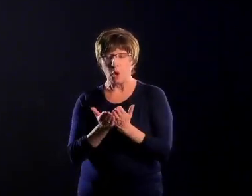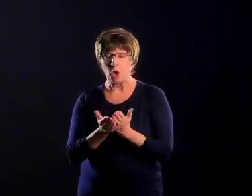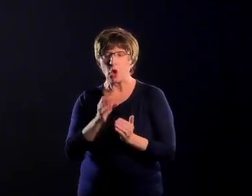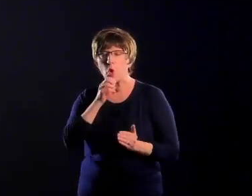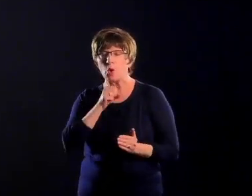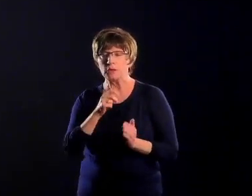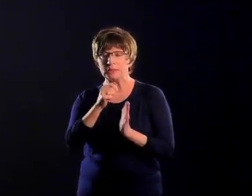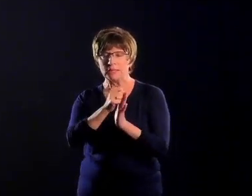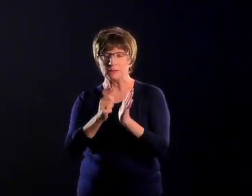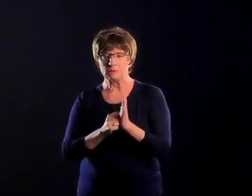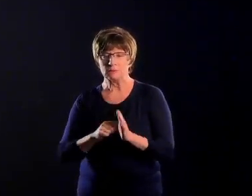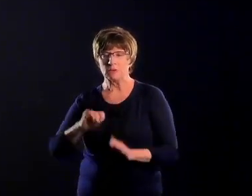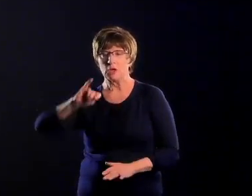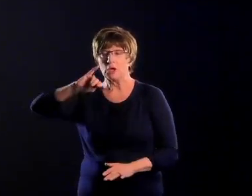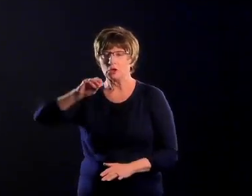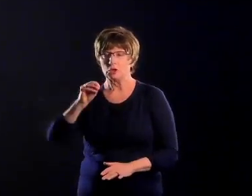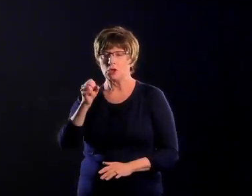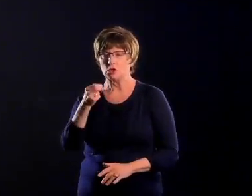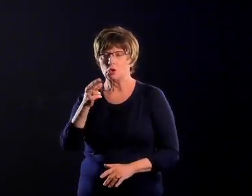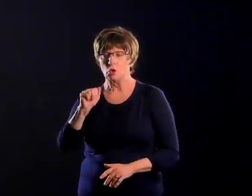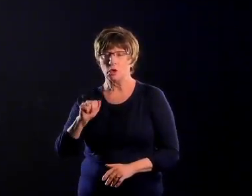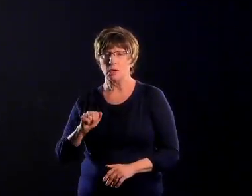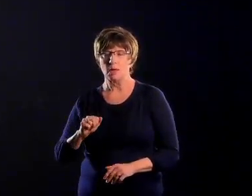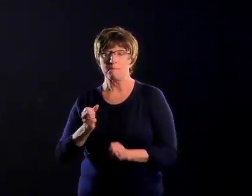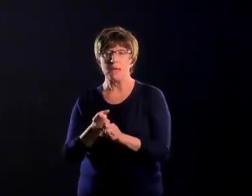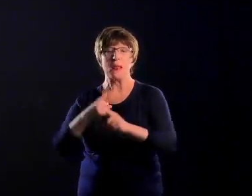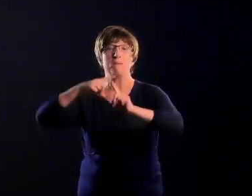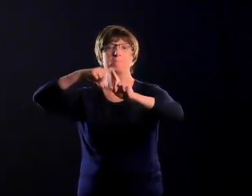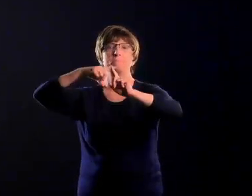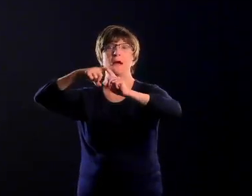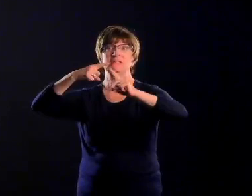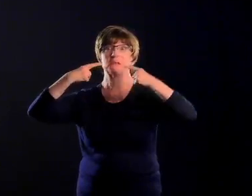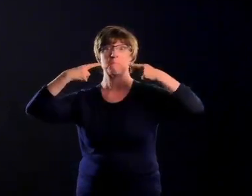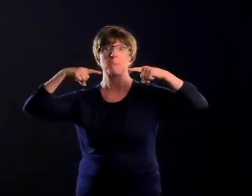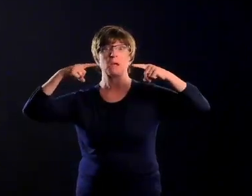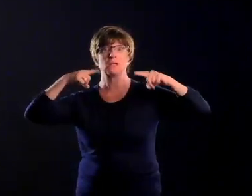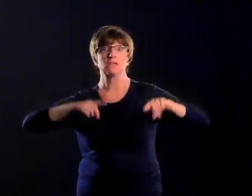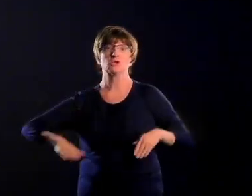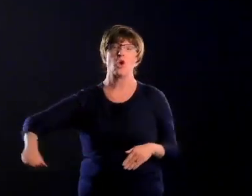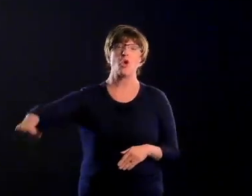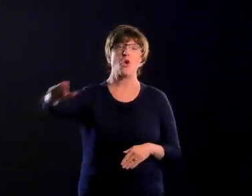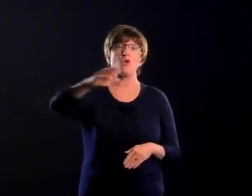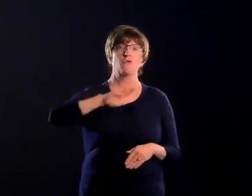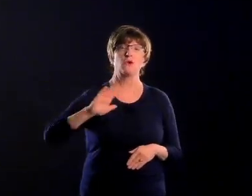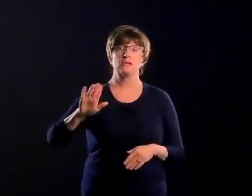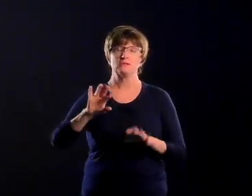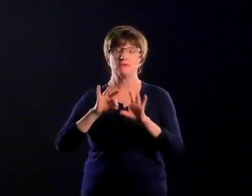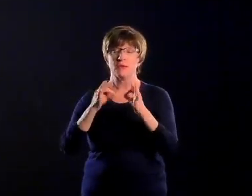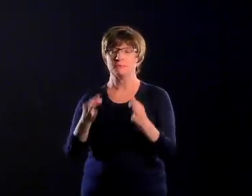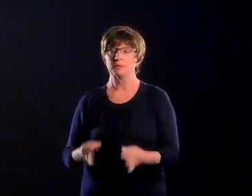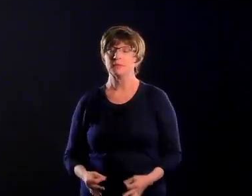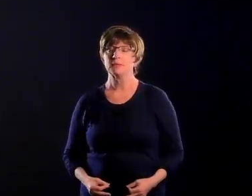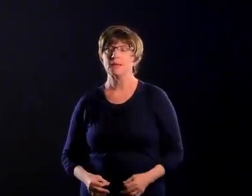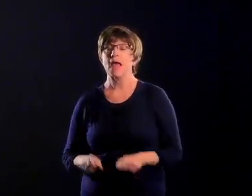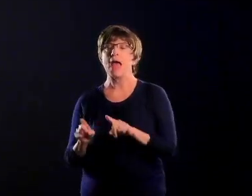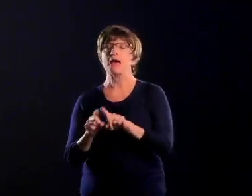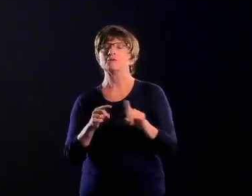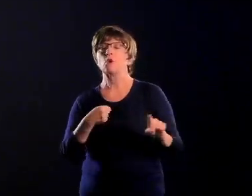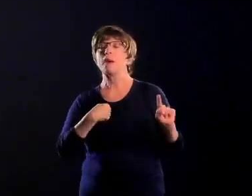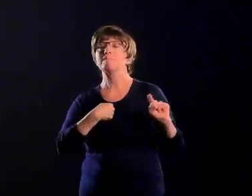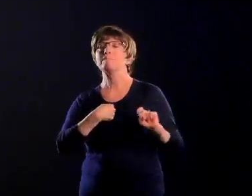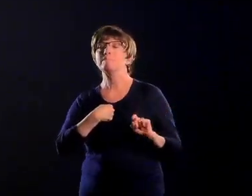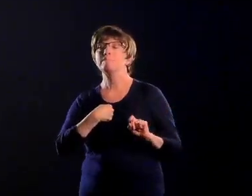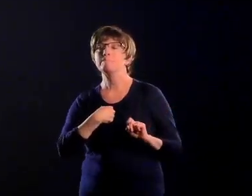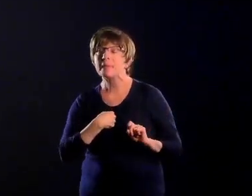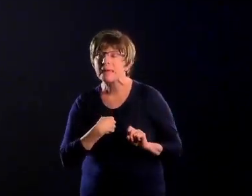a positive proclamation over his house, over his family. And he said very simply, "But as for me and